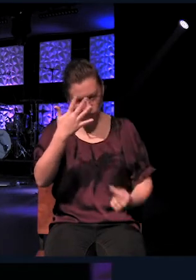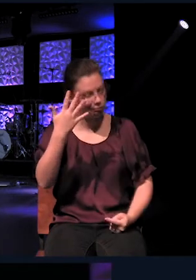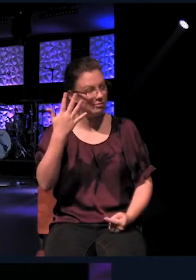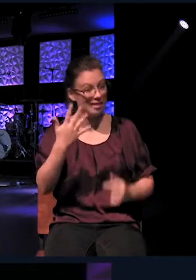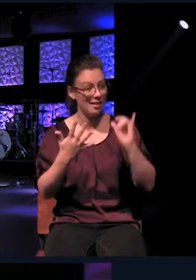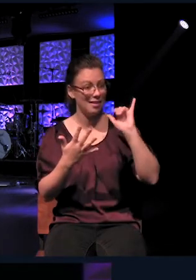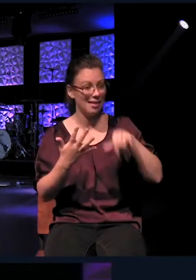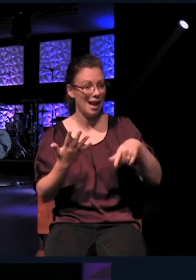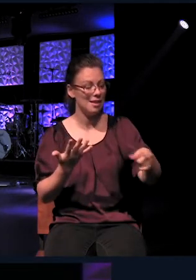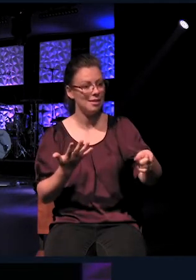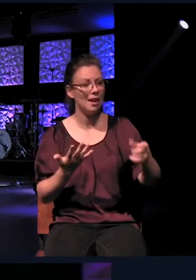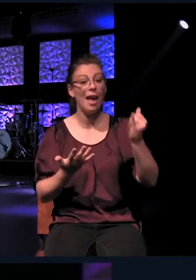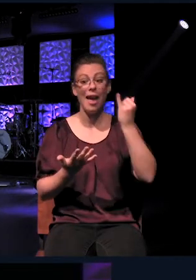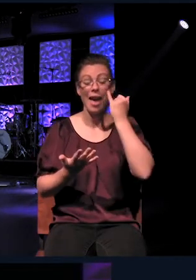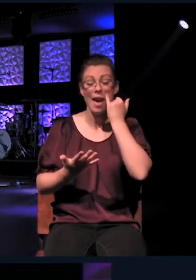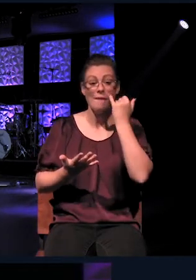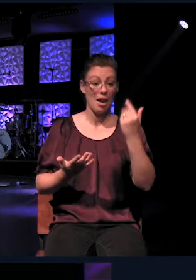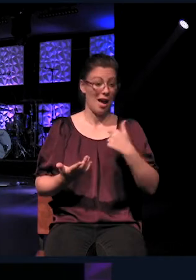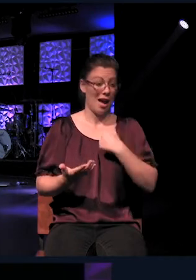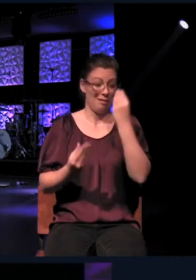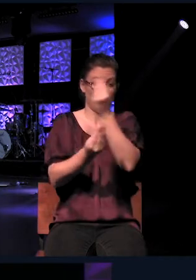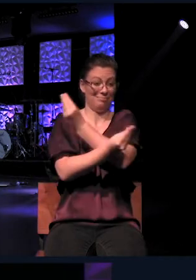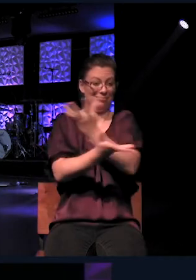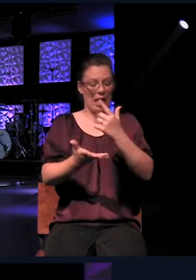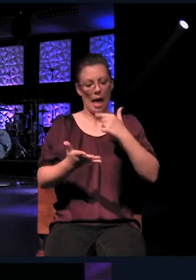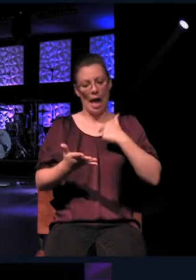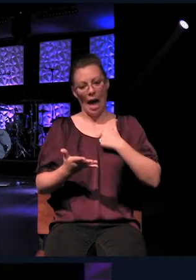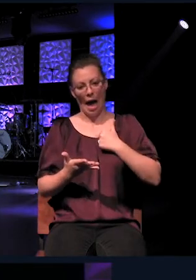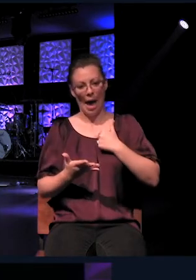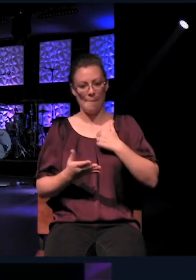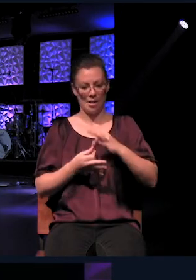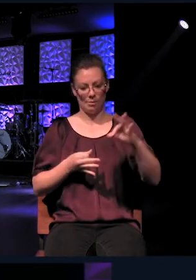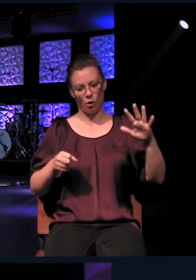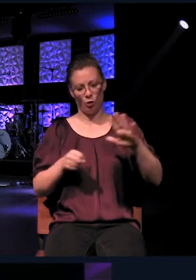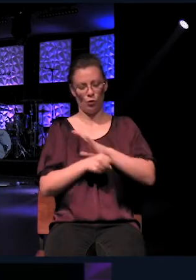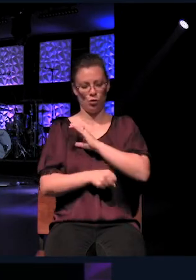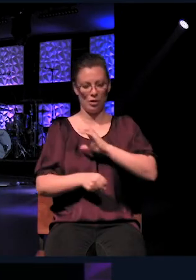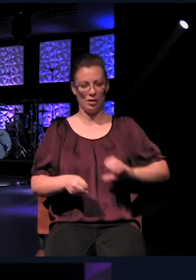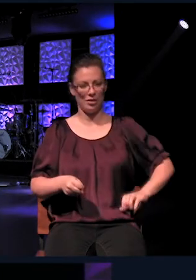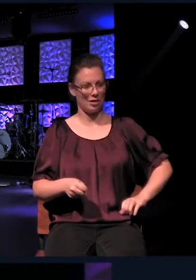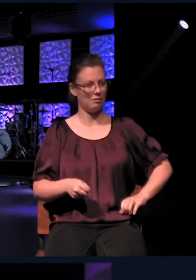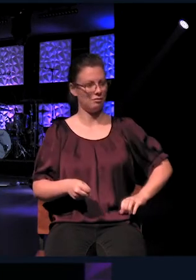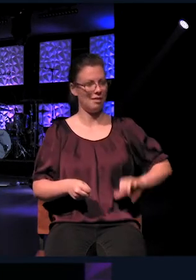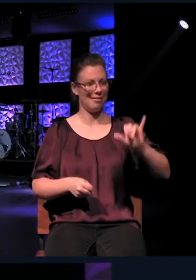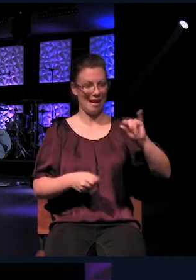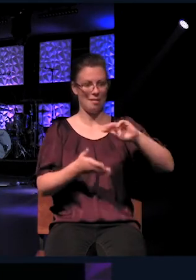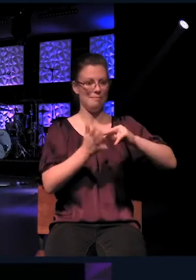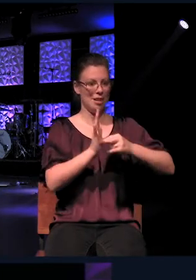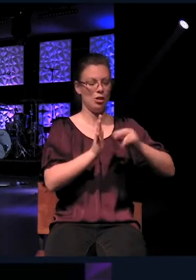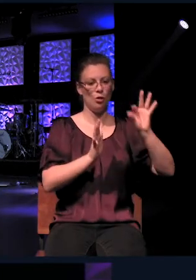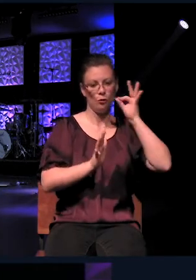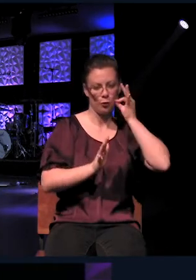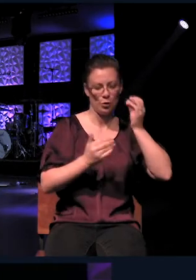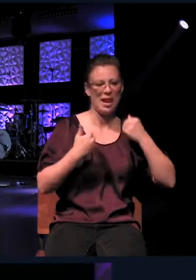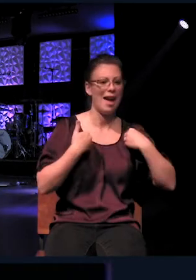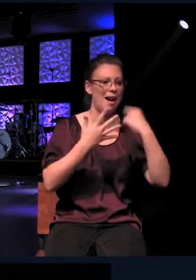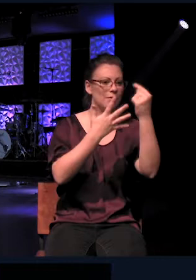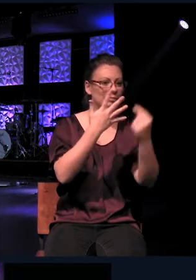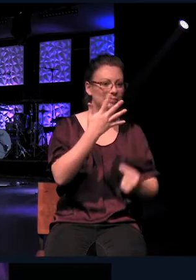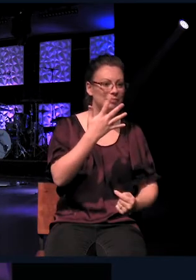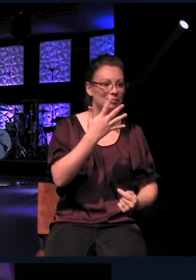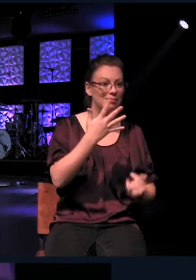saying. And so if you don't see those things in my life, then you probably should ask me, am I really who I say I